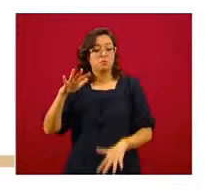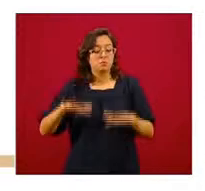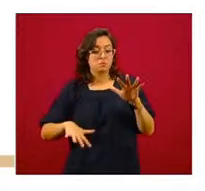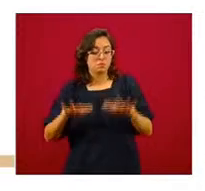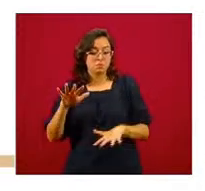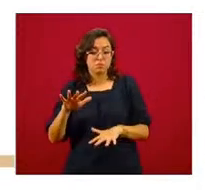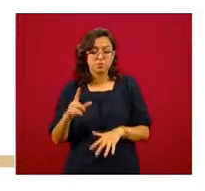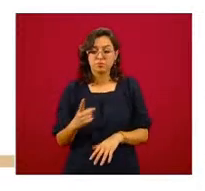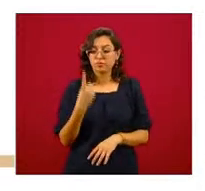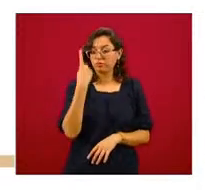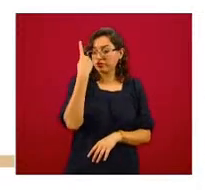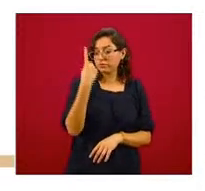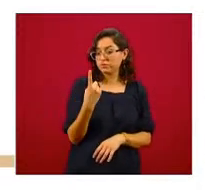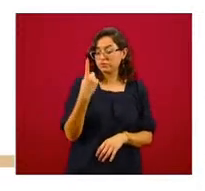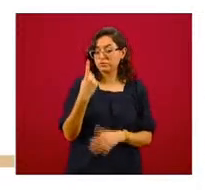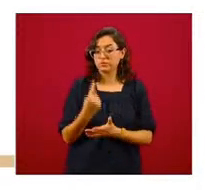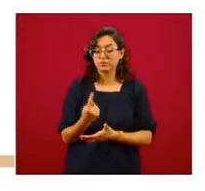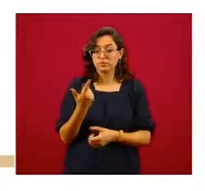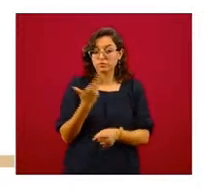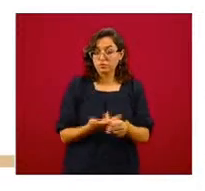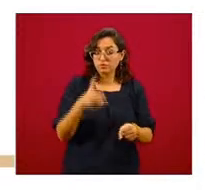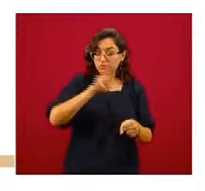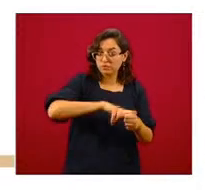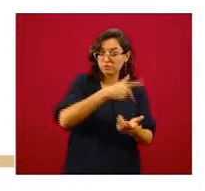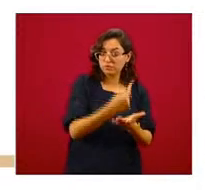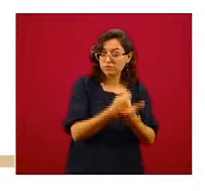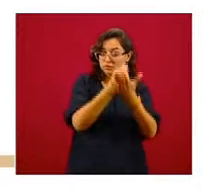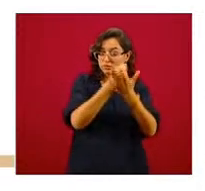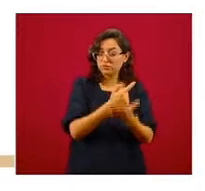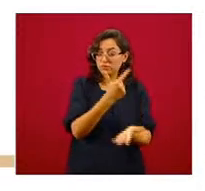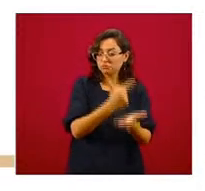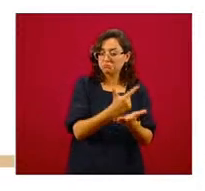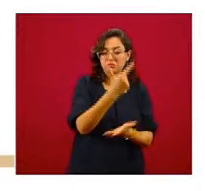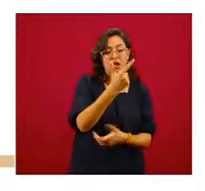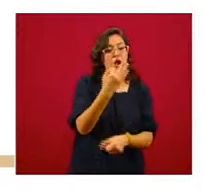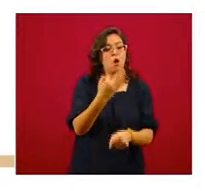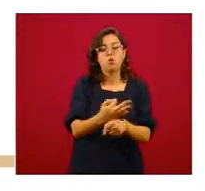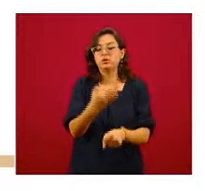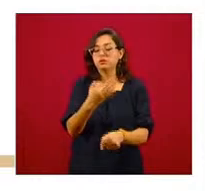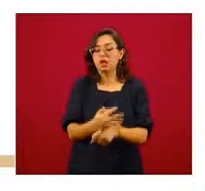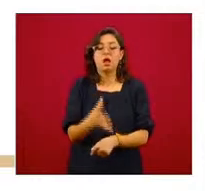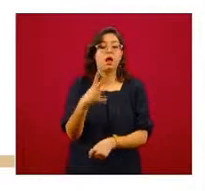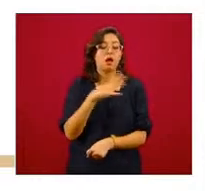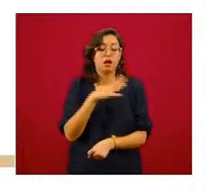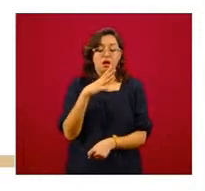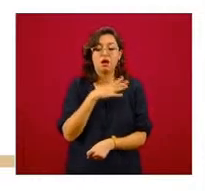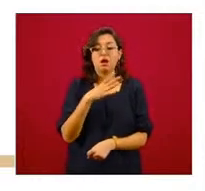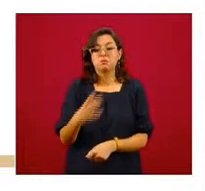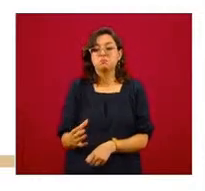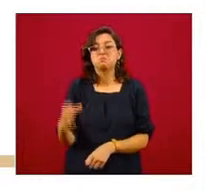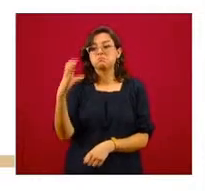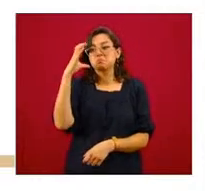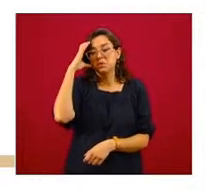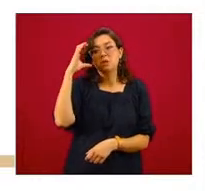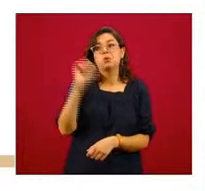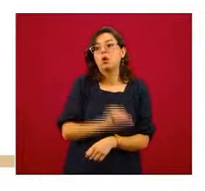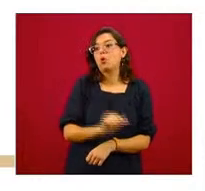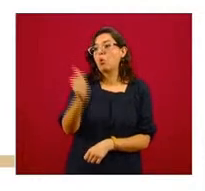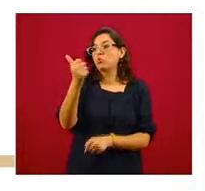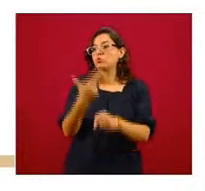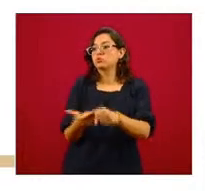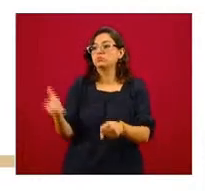critical patient, and perhaps they may not be located in an intensive care unit, but most of them have